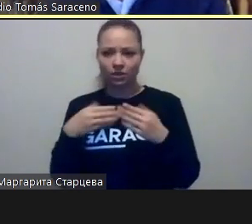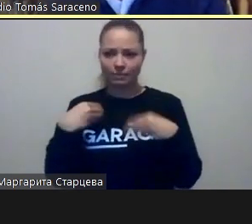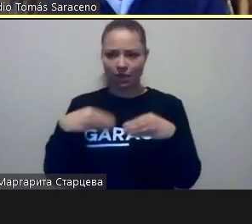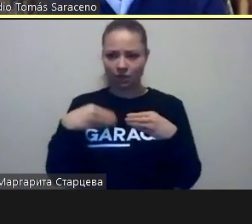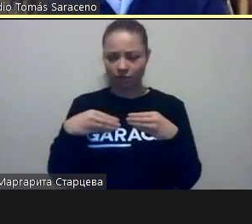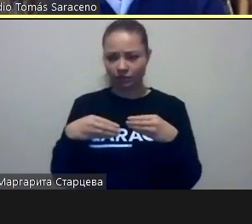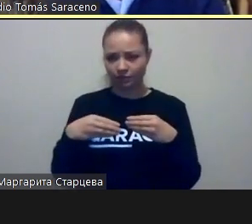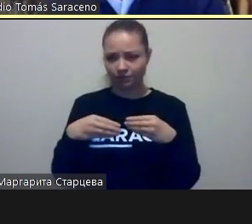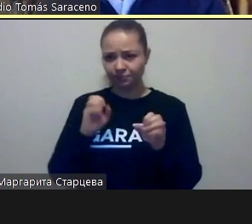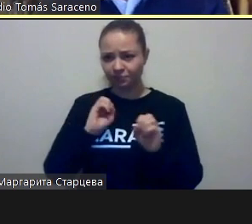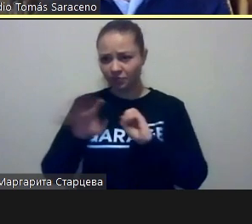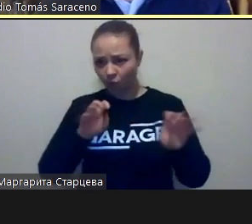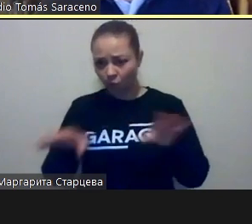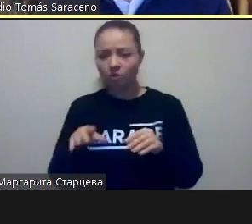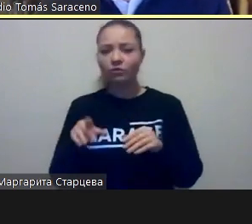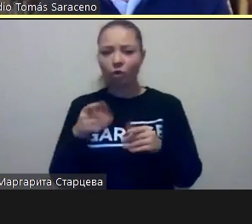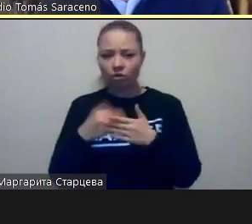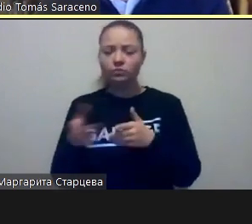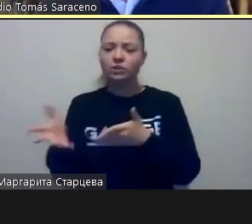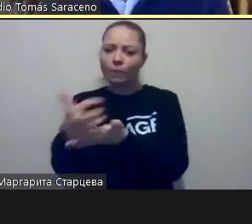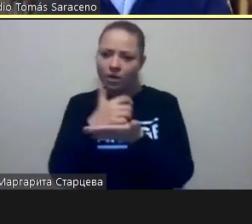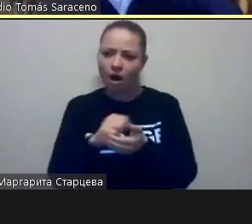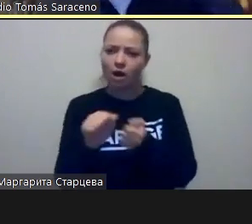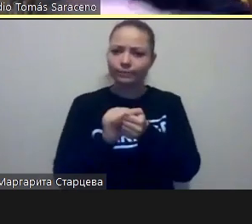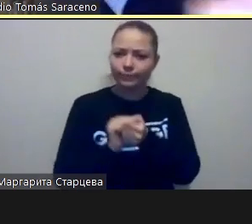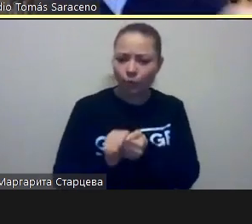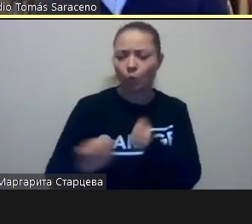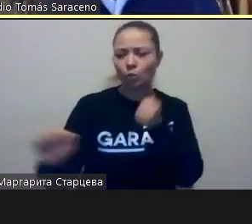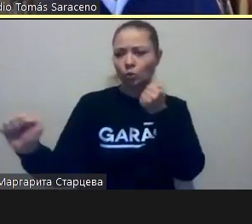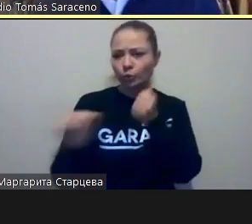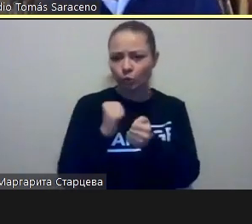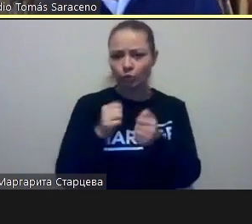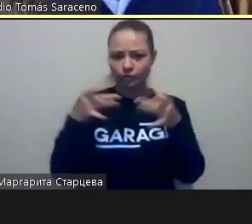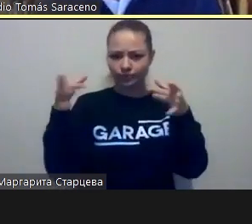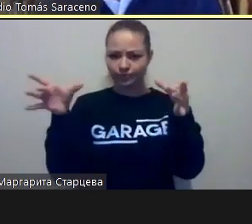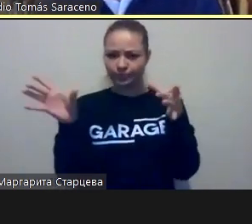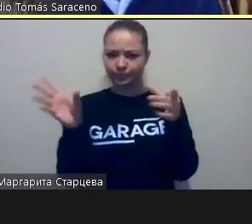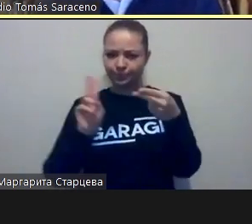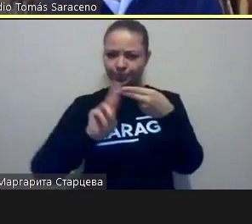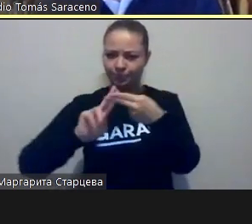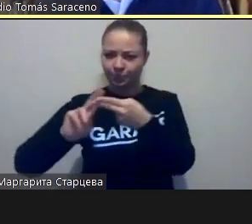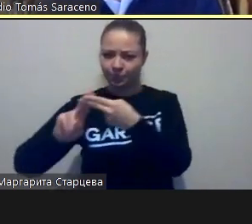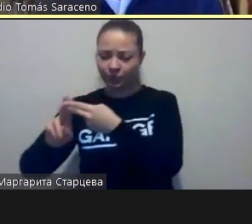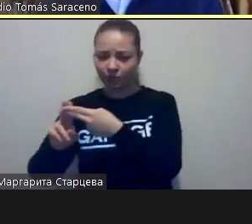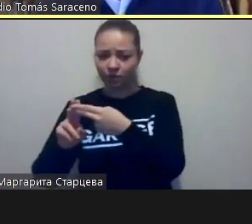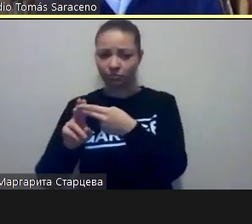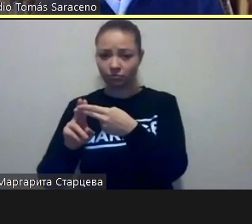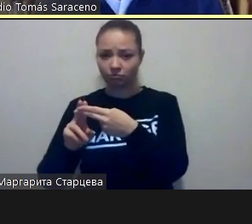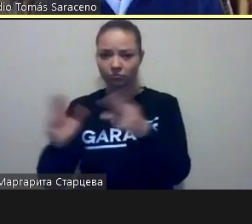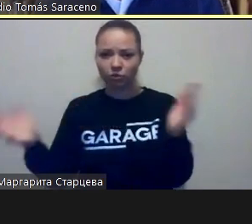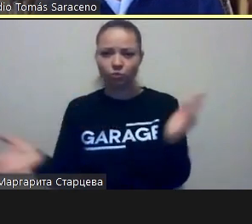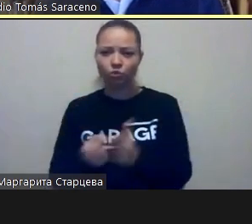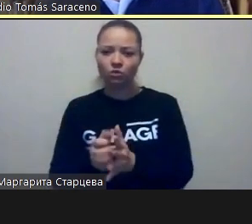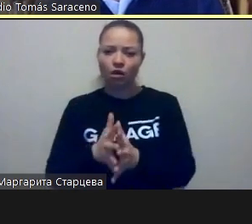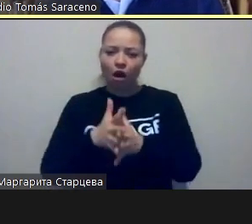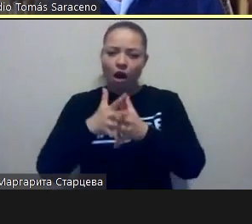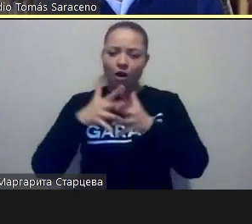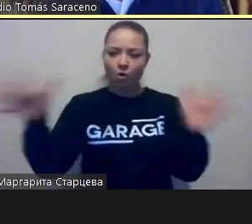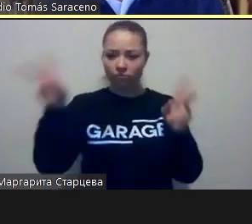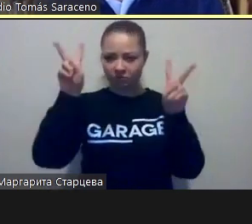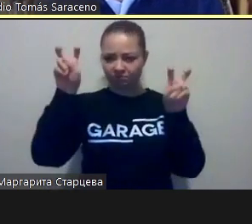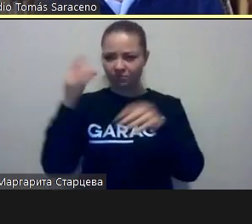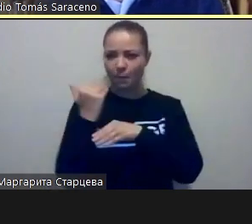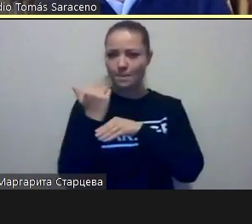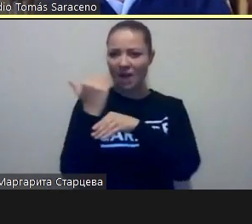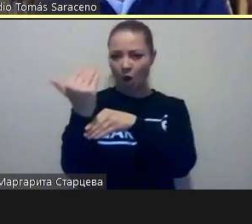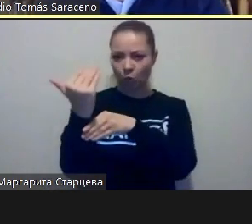this case, when we paste them together, we start to form these very huge canvases in public spaces,